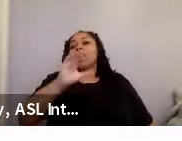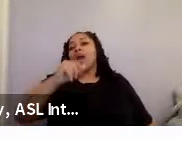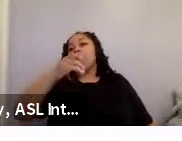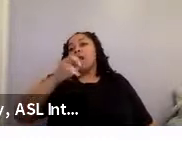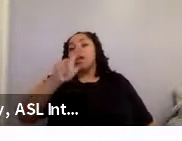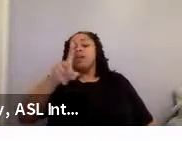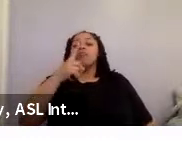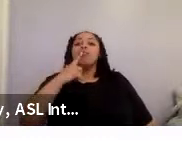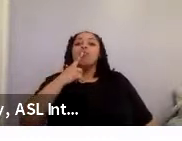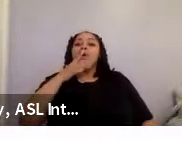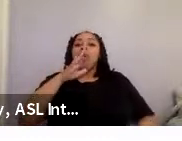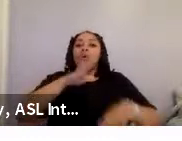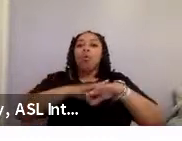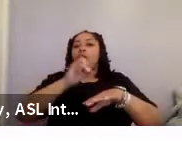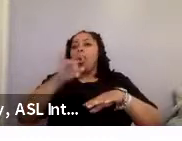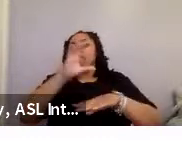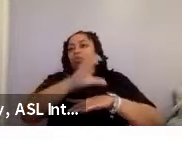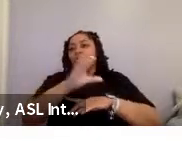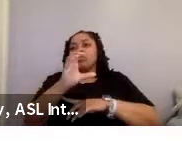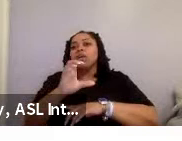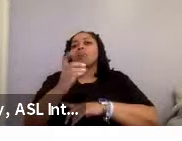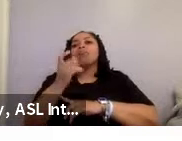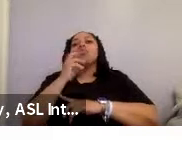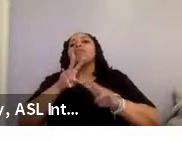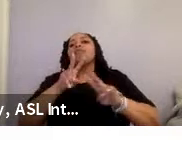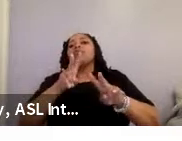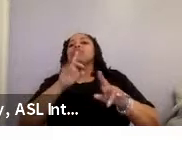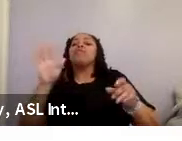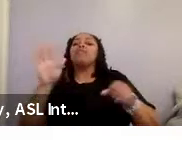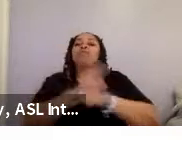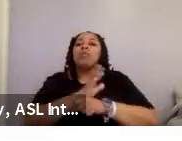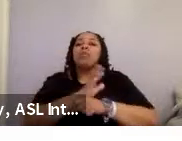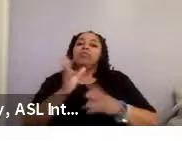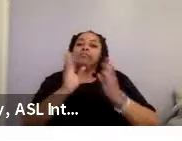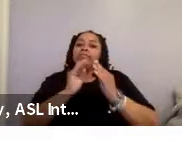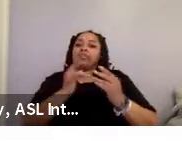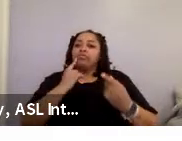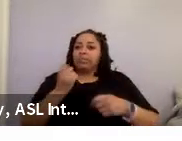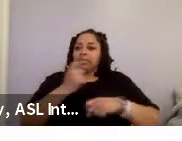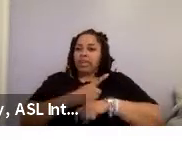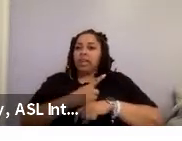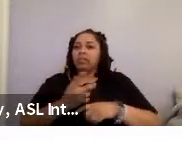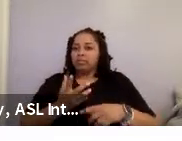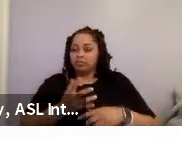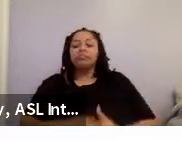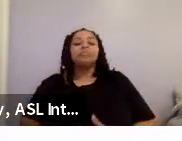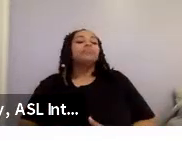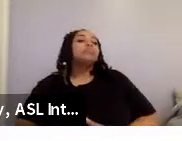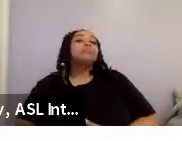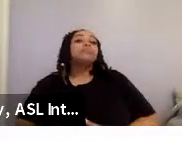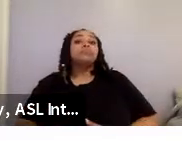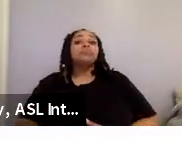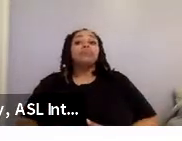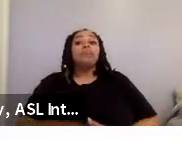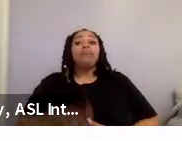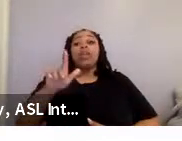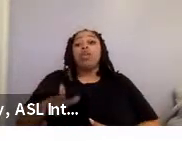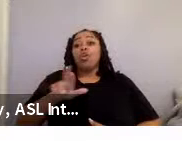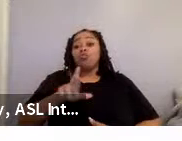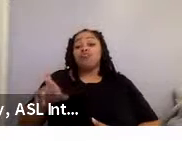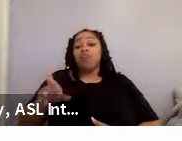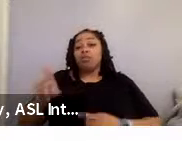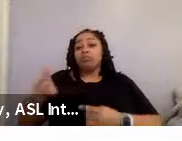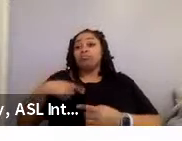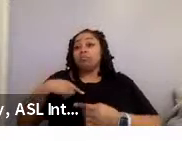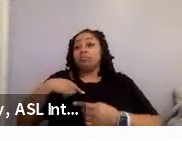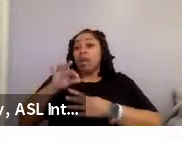and off the closed captioning or view the full transcript for today's session. In the lower right-hand corner, you'll have the